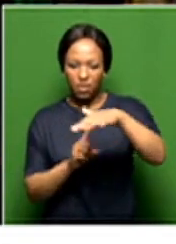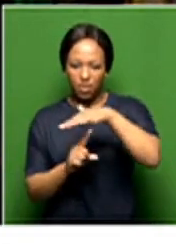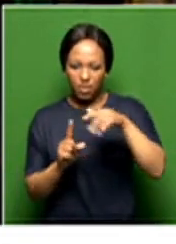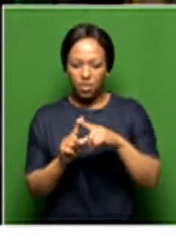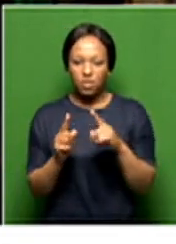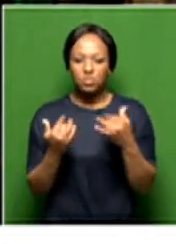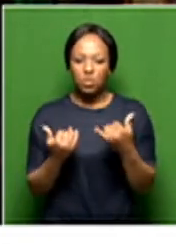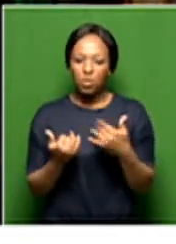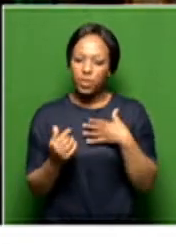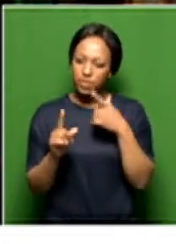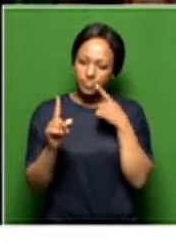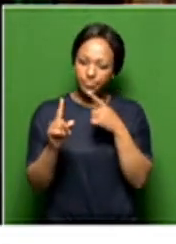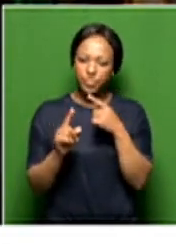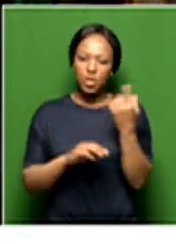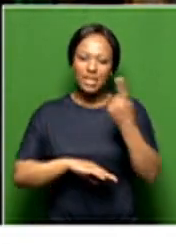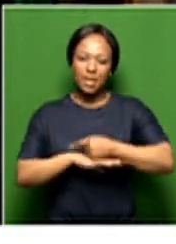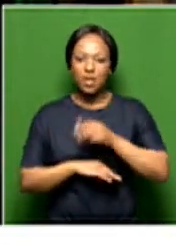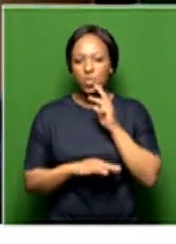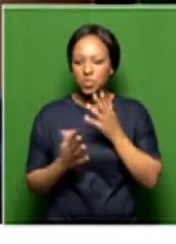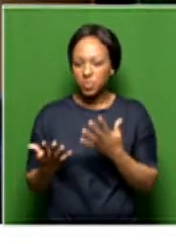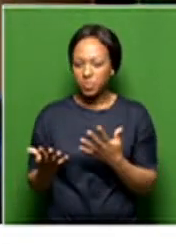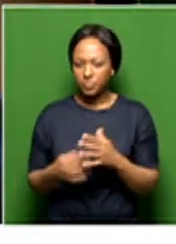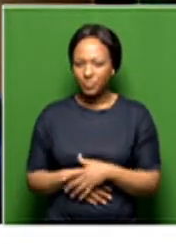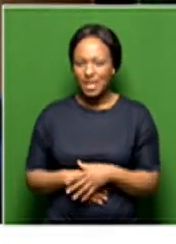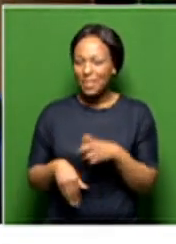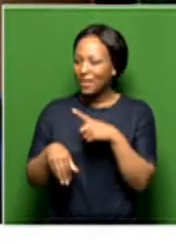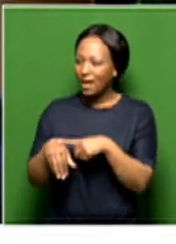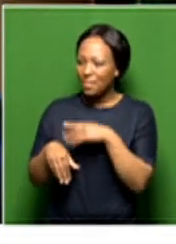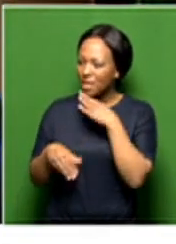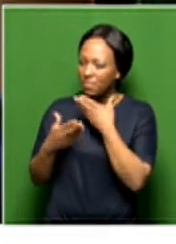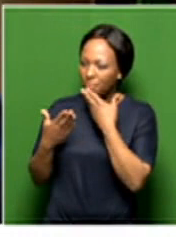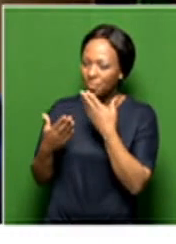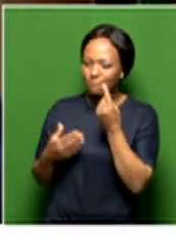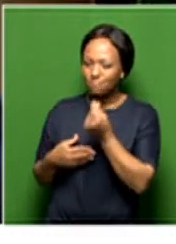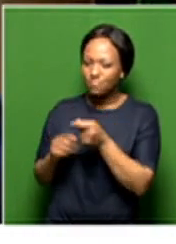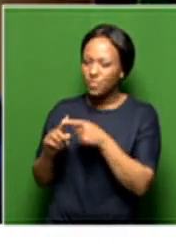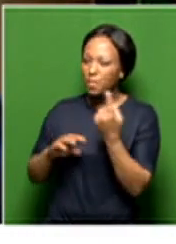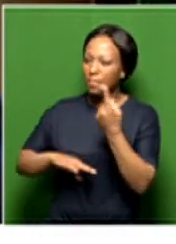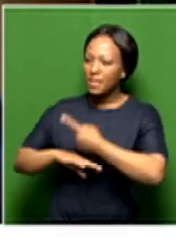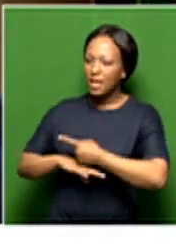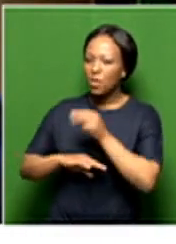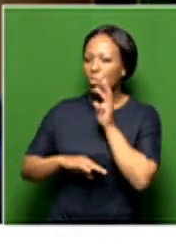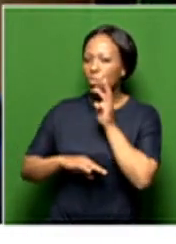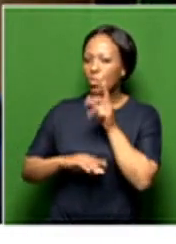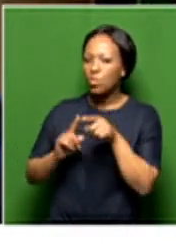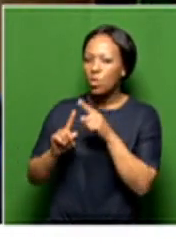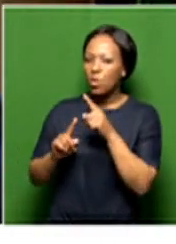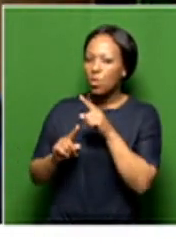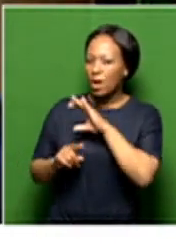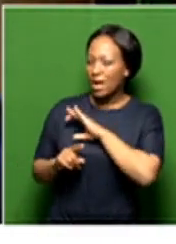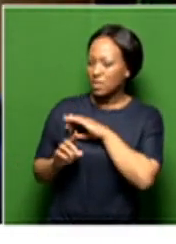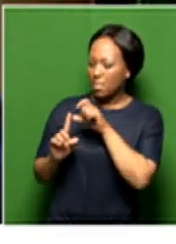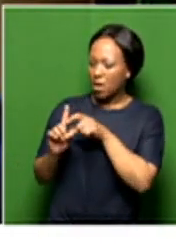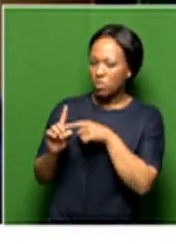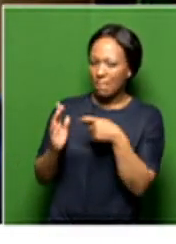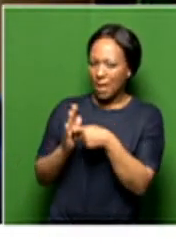that's what we're about at Day Water. All right, so we don't have much time, Fred, unfortunately, but Day Water was created to challenge the way consumers